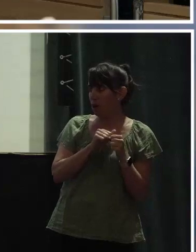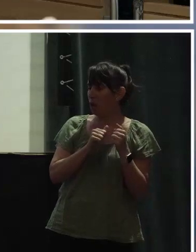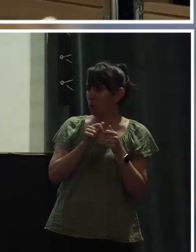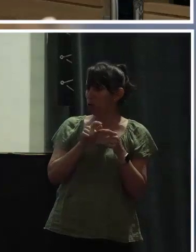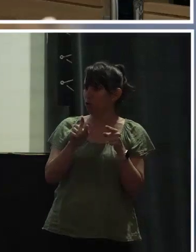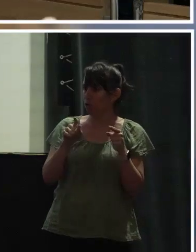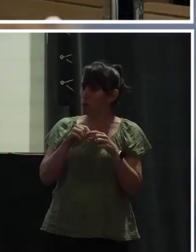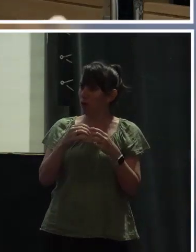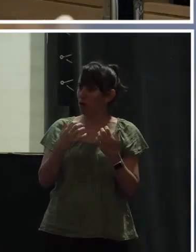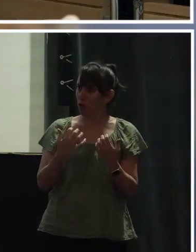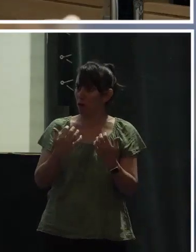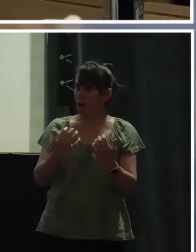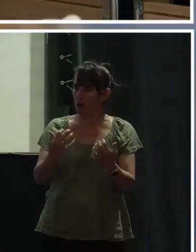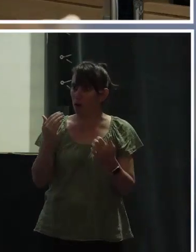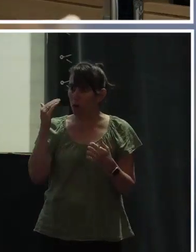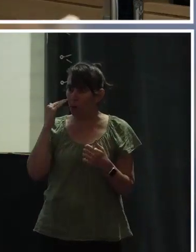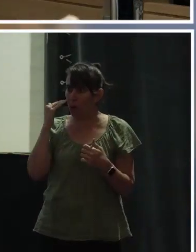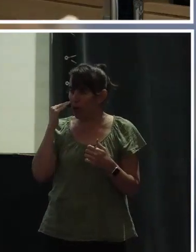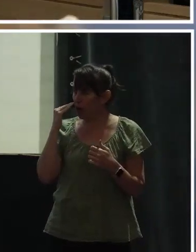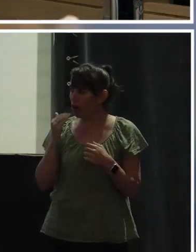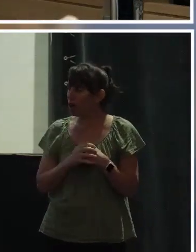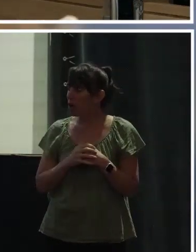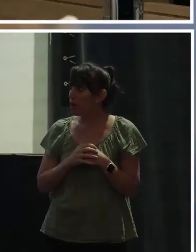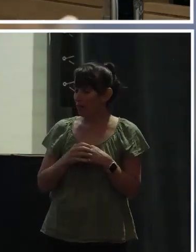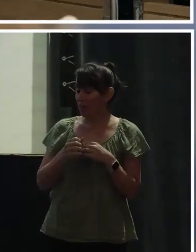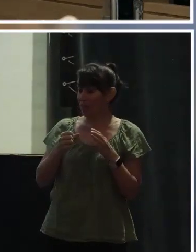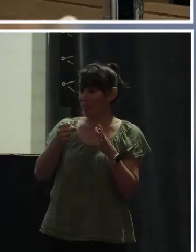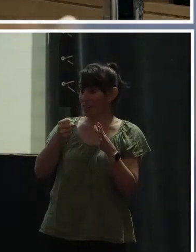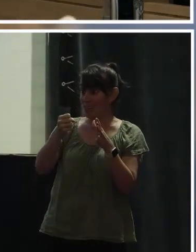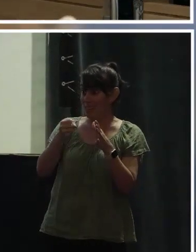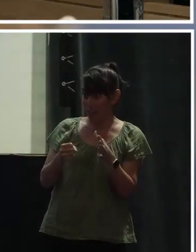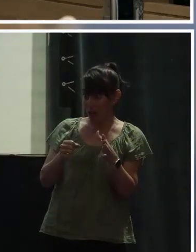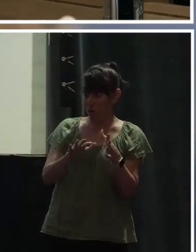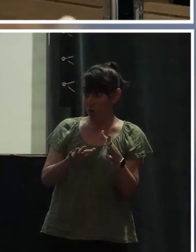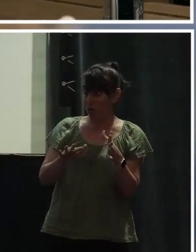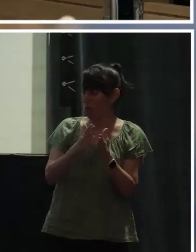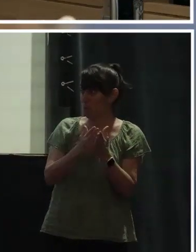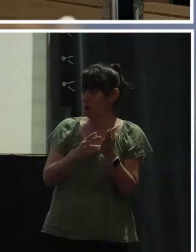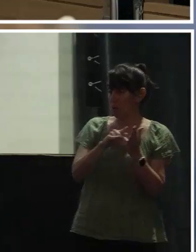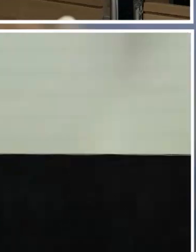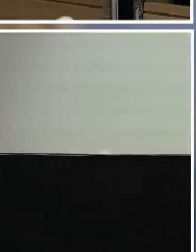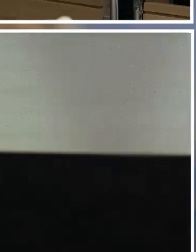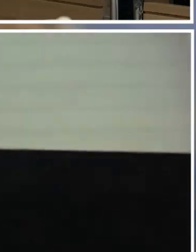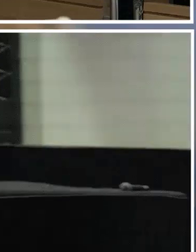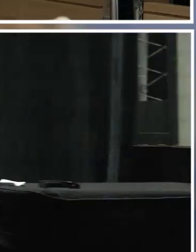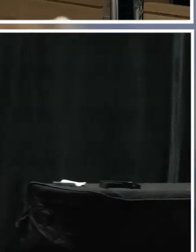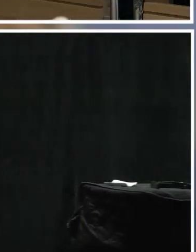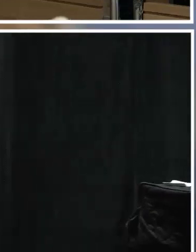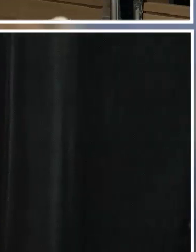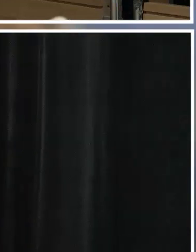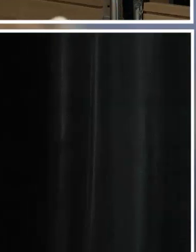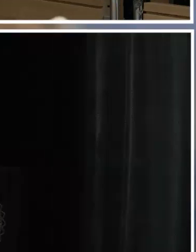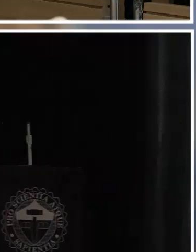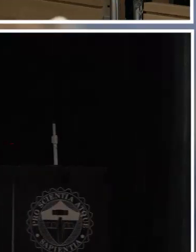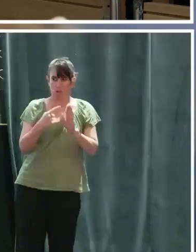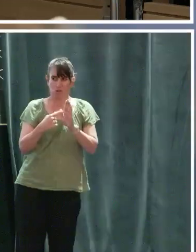in this crowd are aware of the project in the southern end of Battery Park City, the South Resiliency Project is well underway and in construction. And I'll show a few slides about that. And